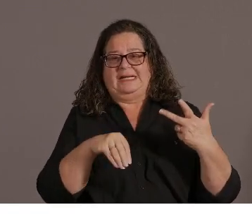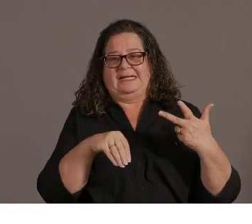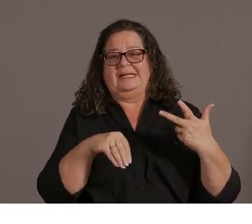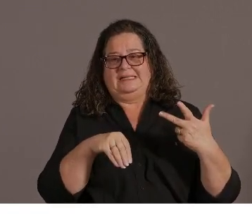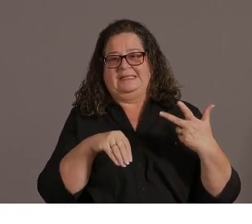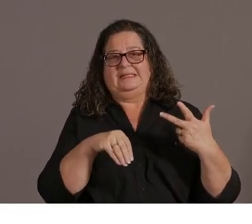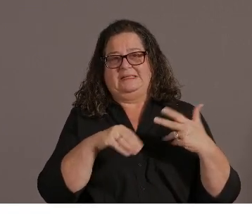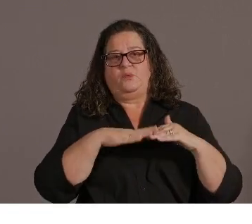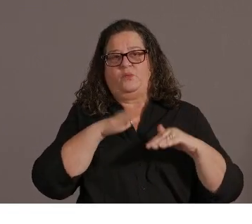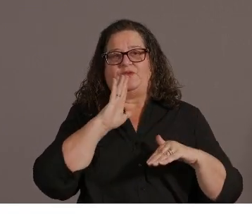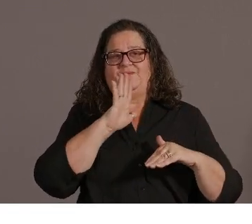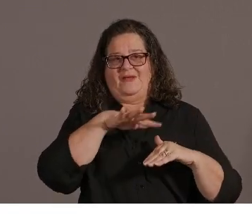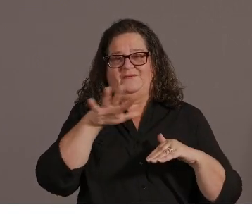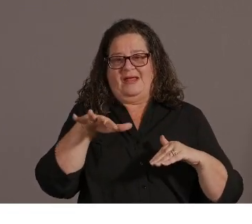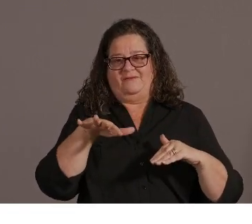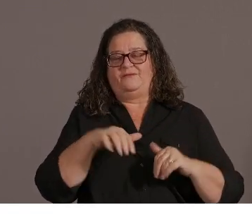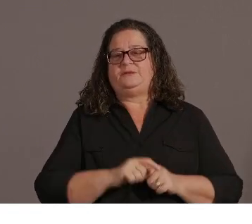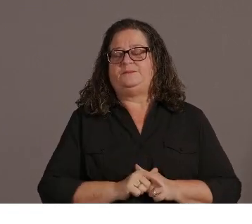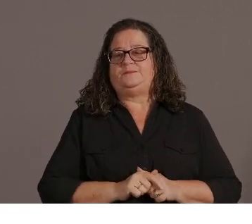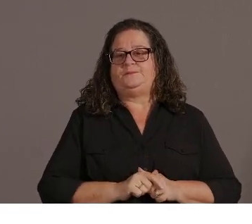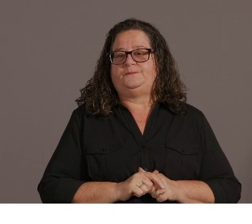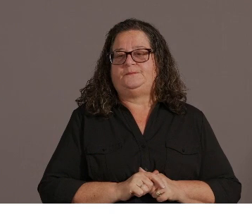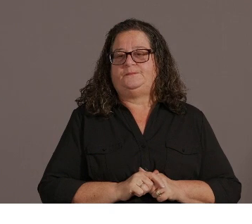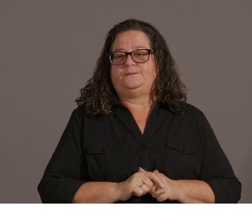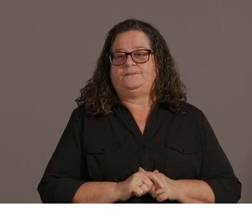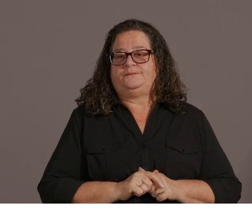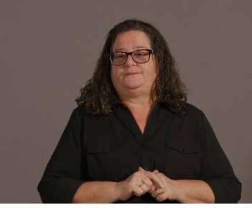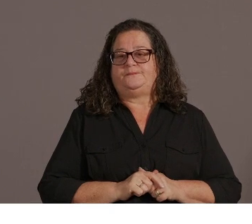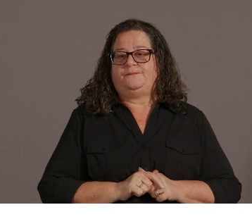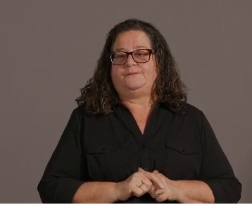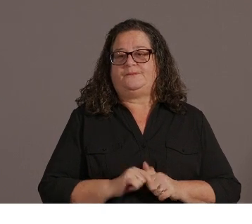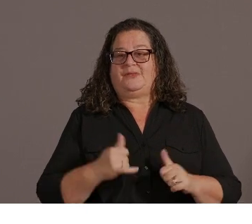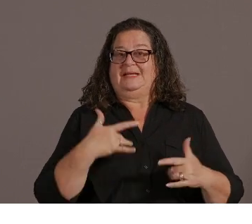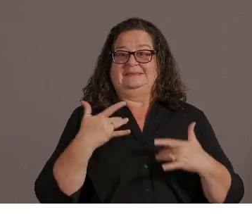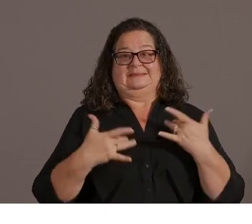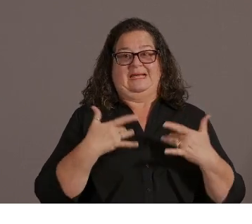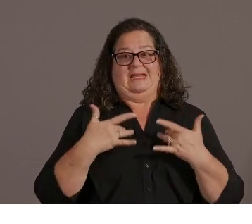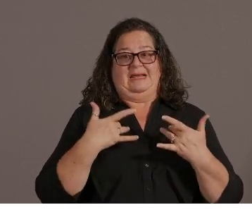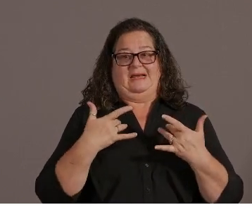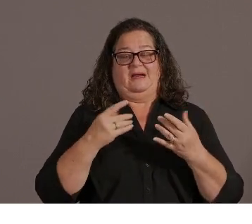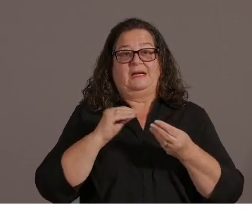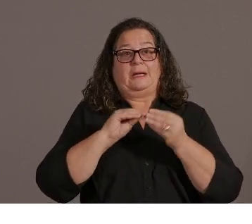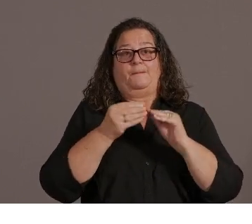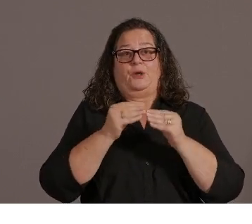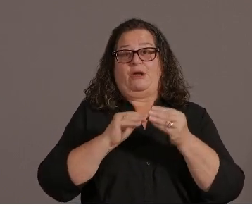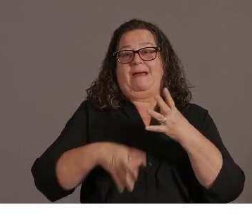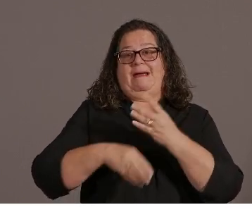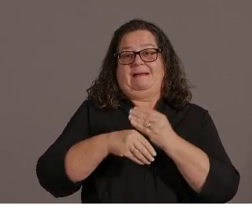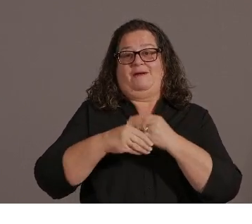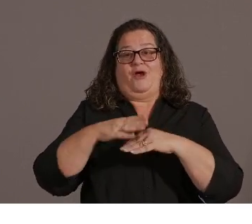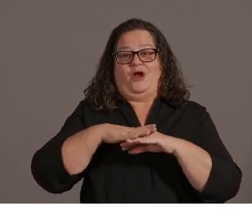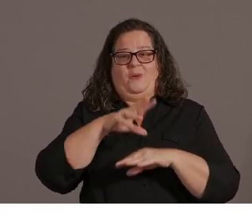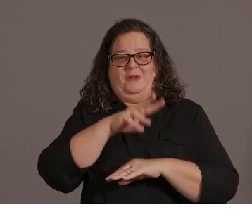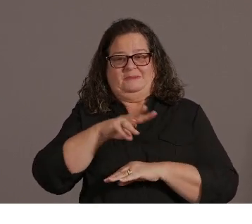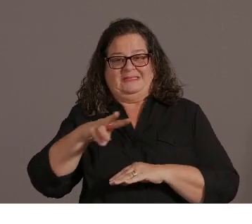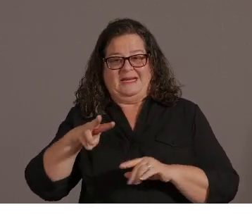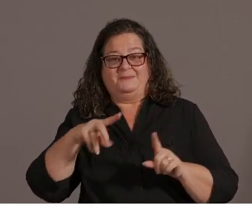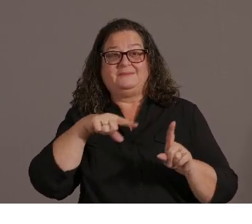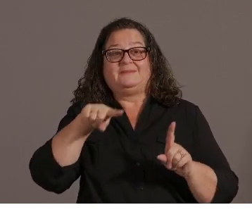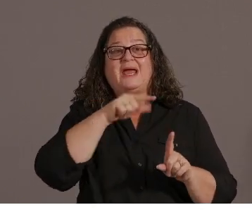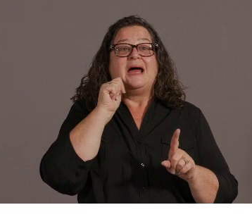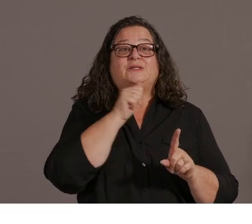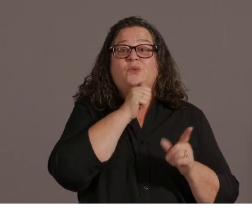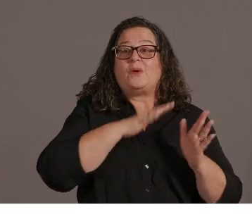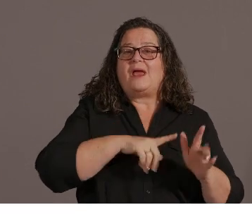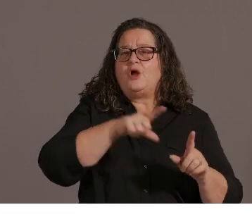that I'll talk a little bit later, so that individuals in Arizona can track where each of the priority groups are. What we recommend is